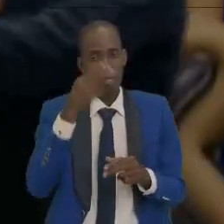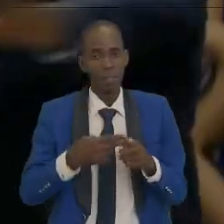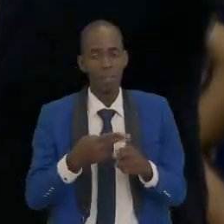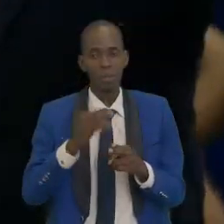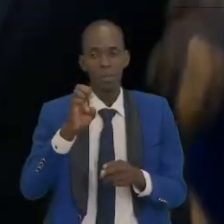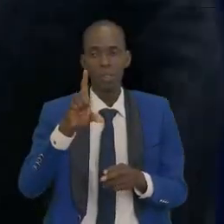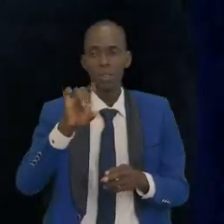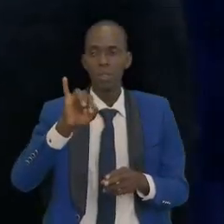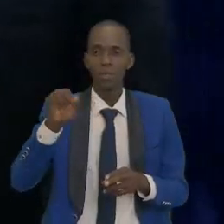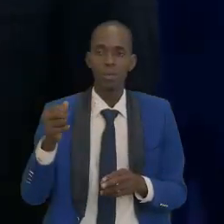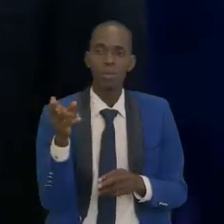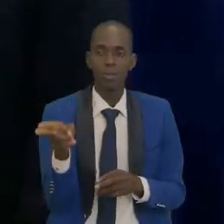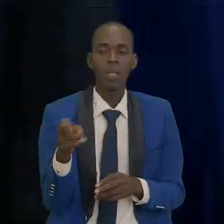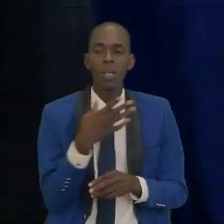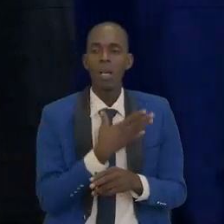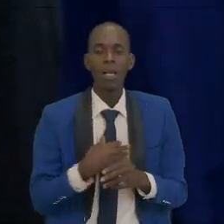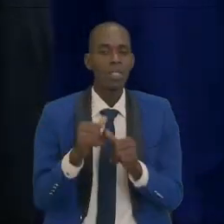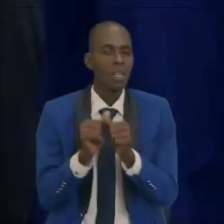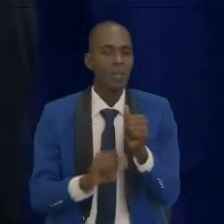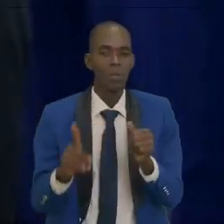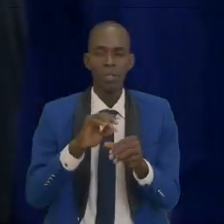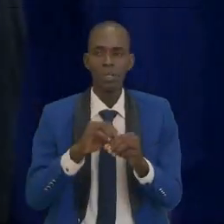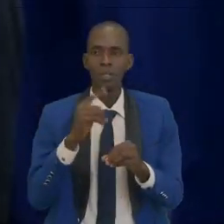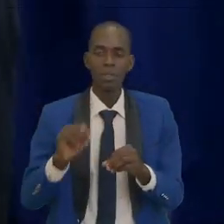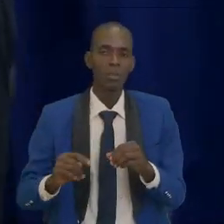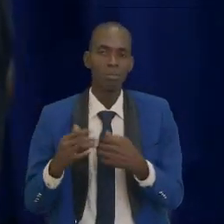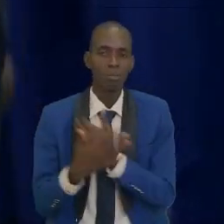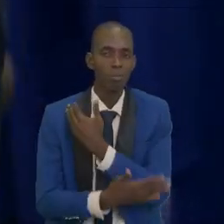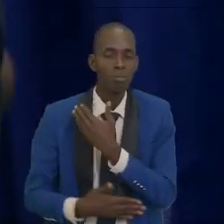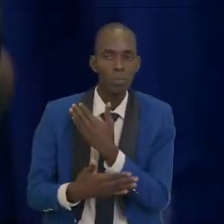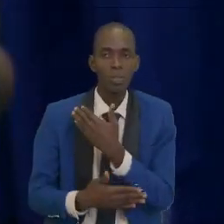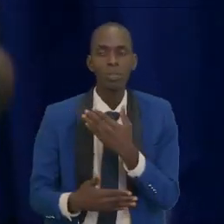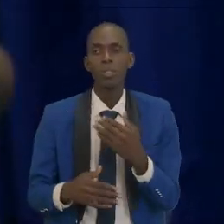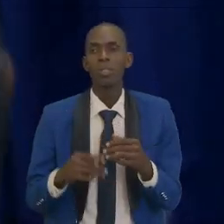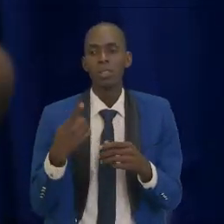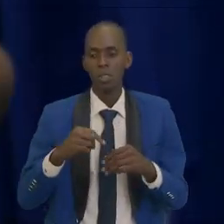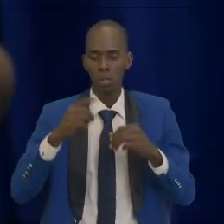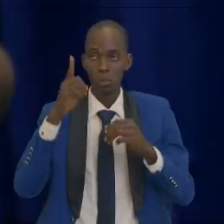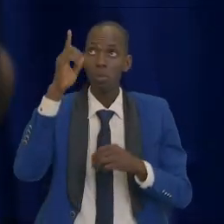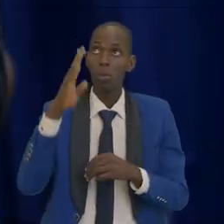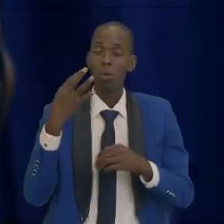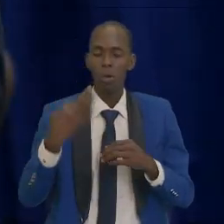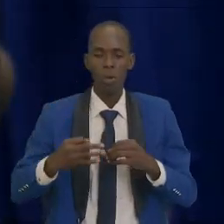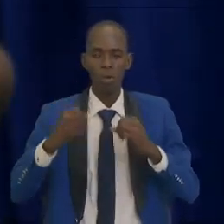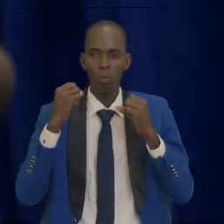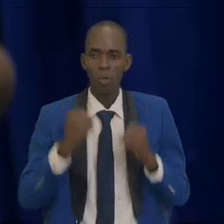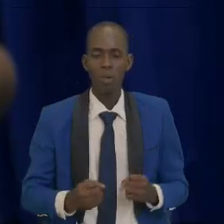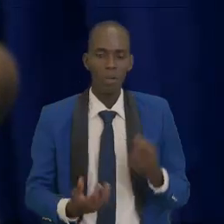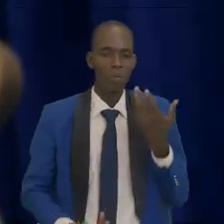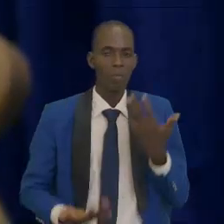and all over the nation the god of power the god of fire was known again